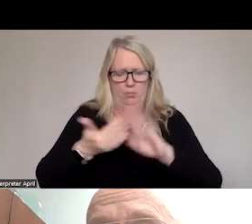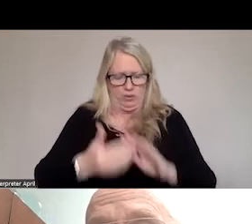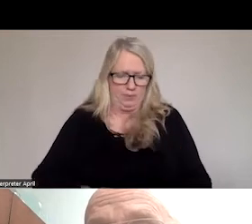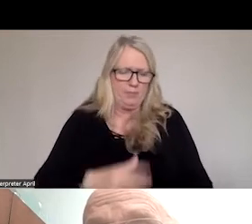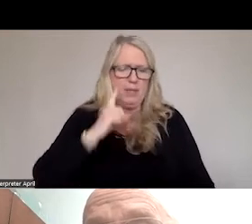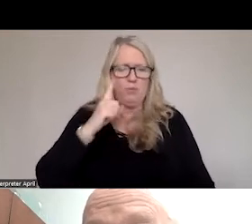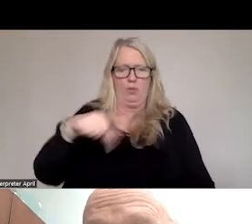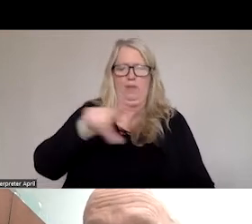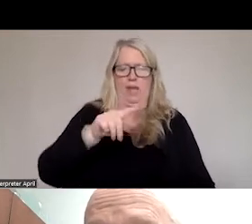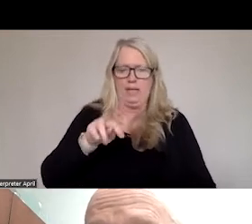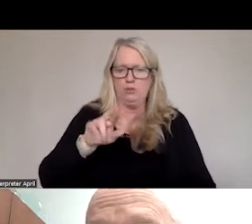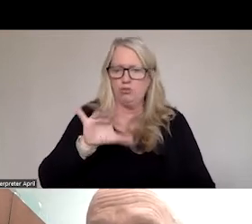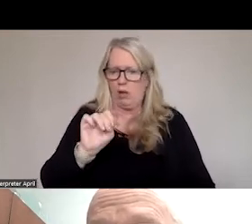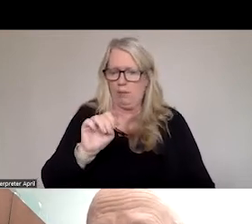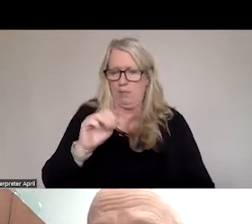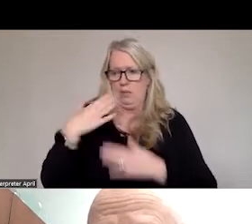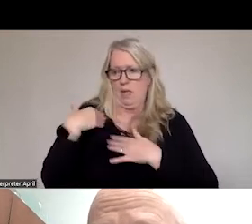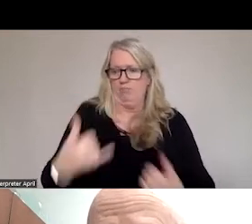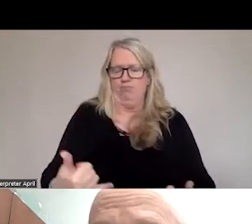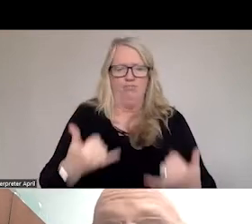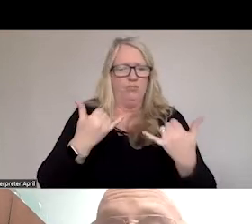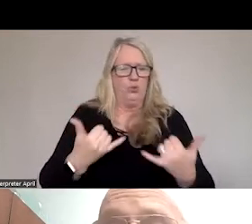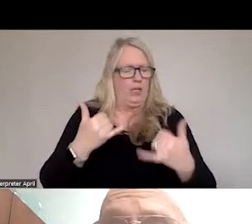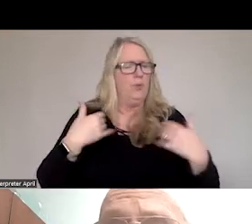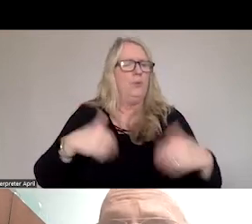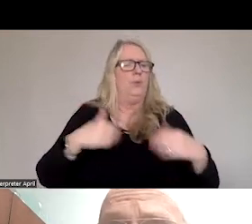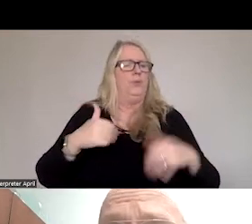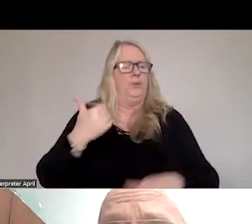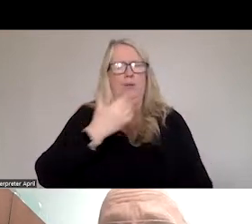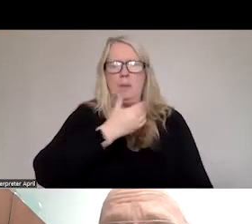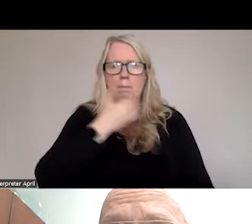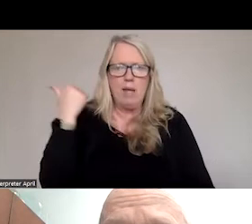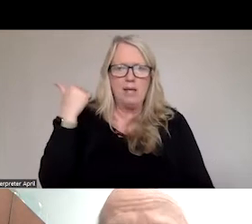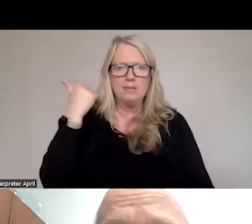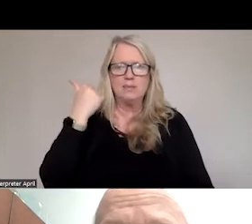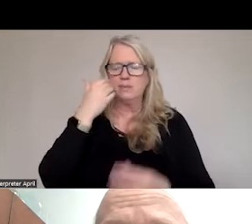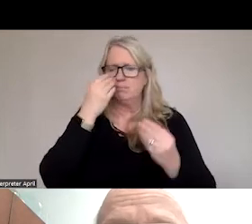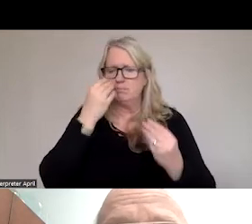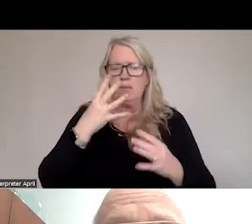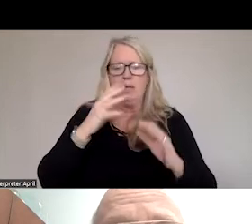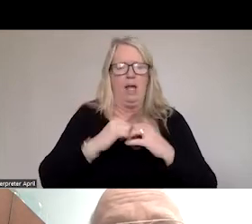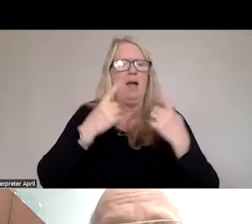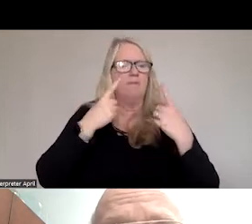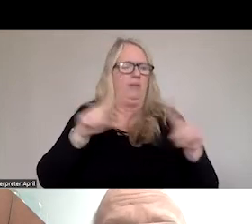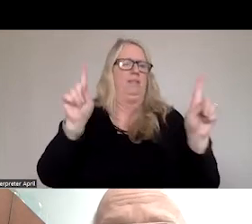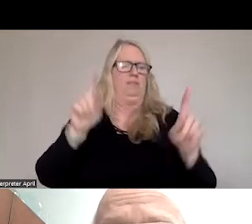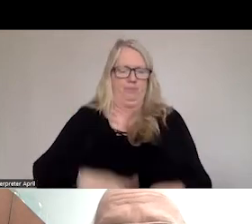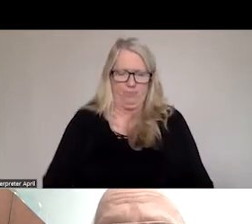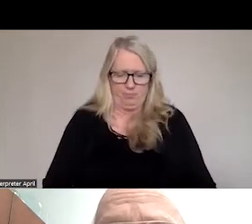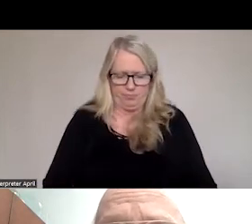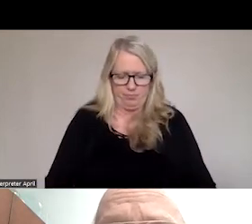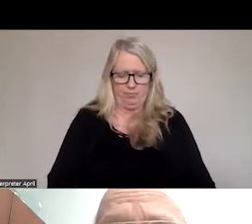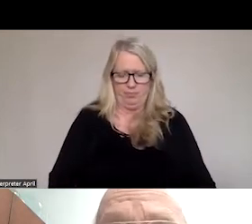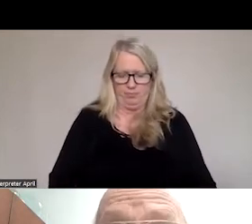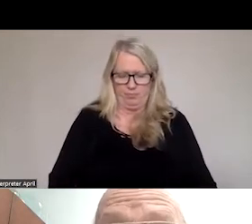tribe that to this day really has some of the best data on effectiveness.